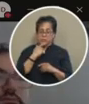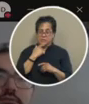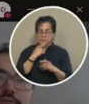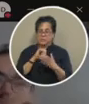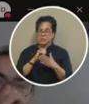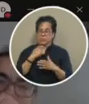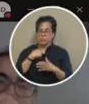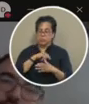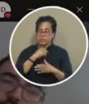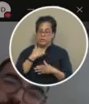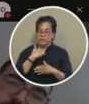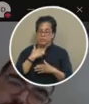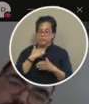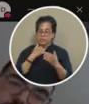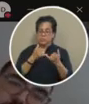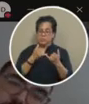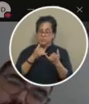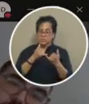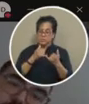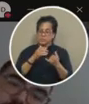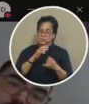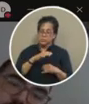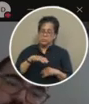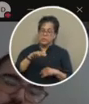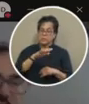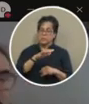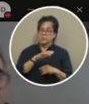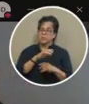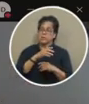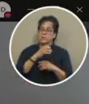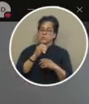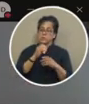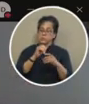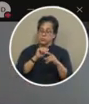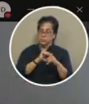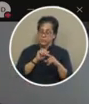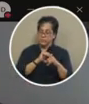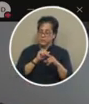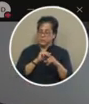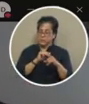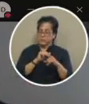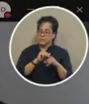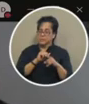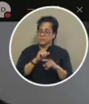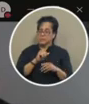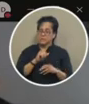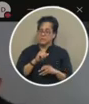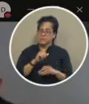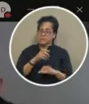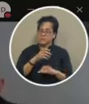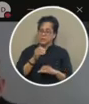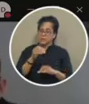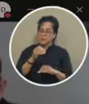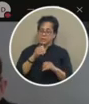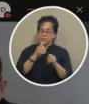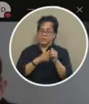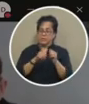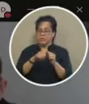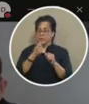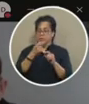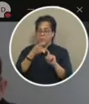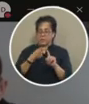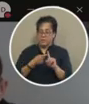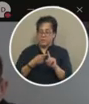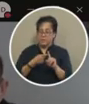we have a presence throughout the COG region, whether that's just trainings or every other month phone call